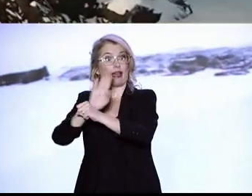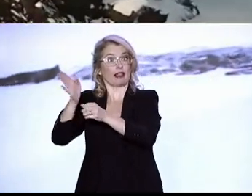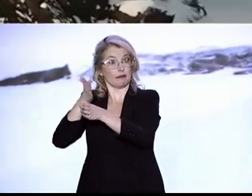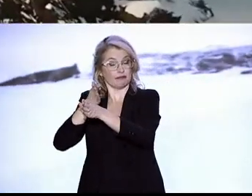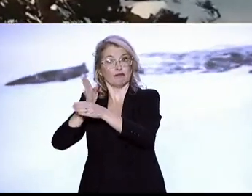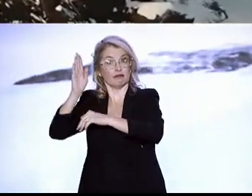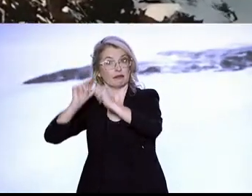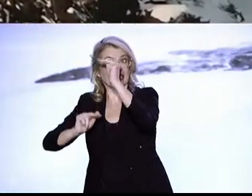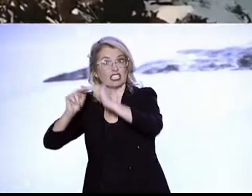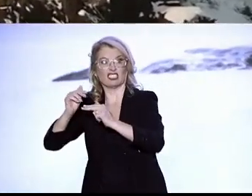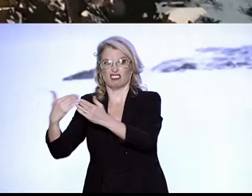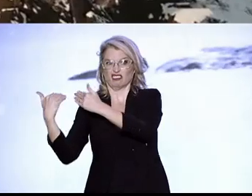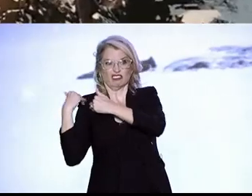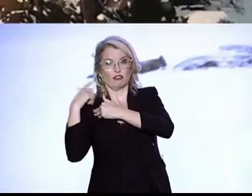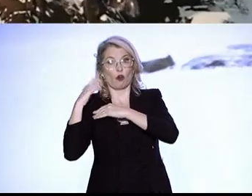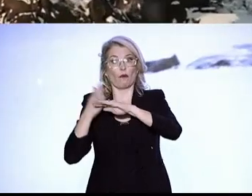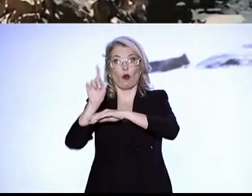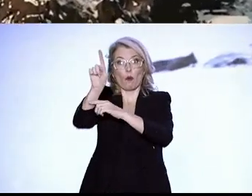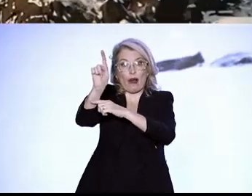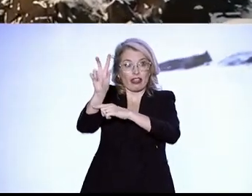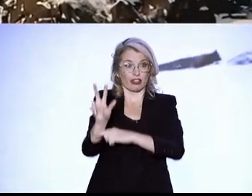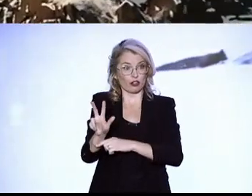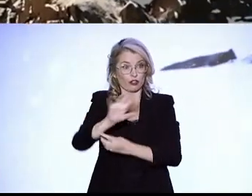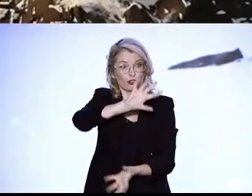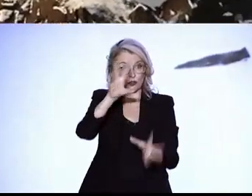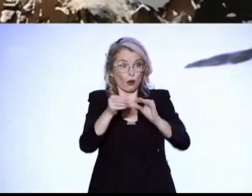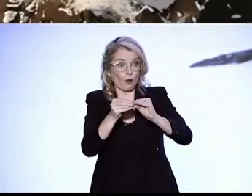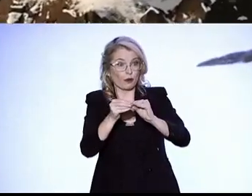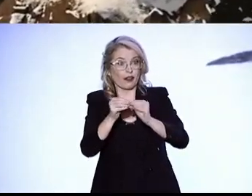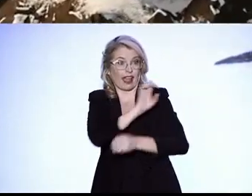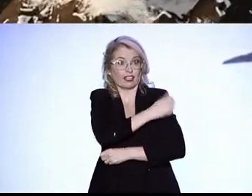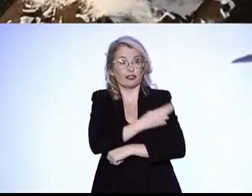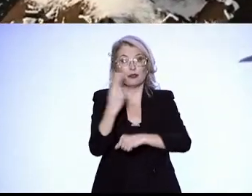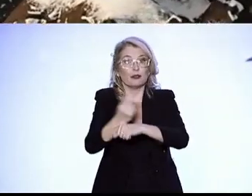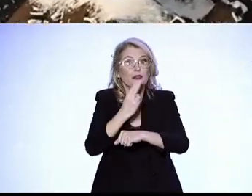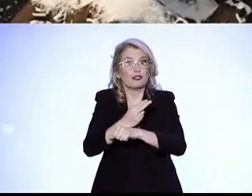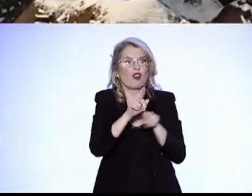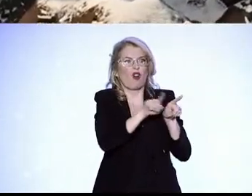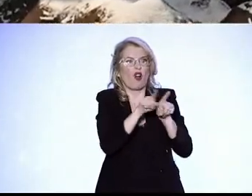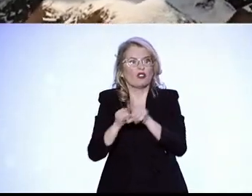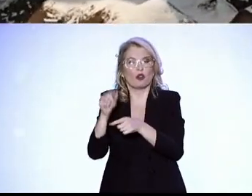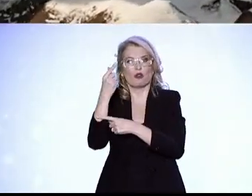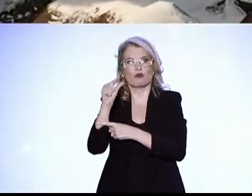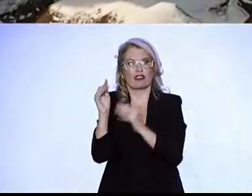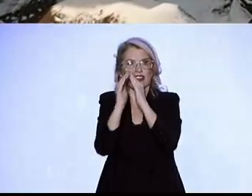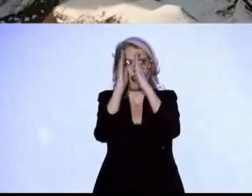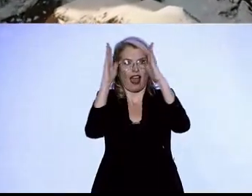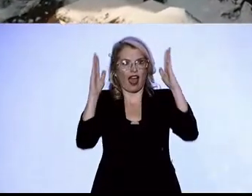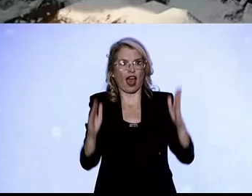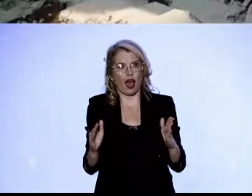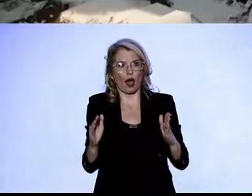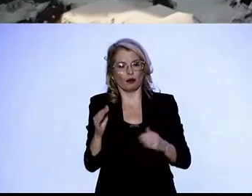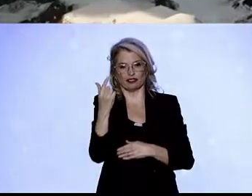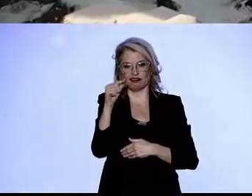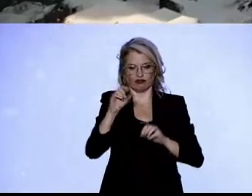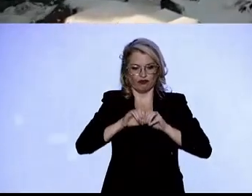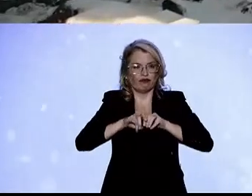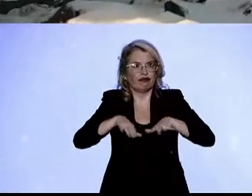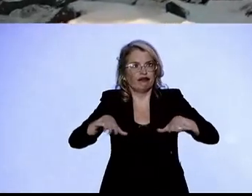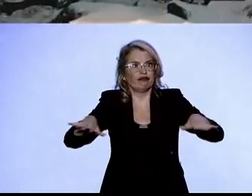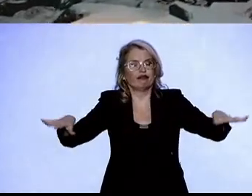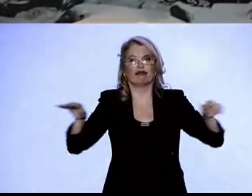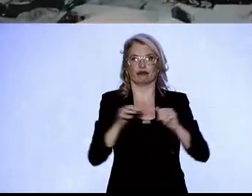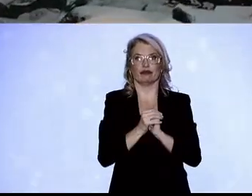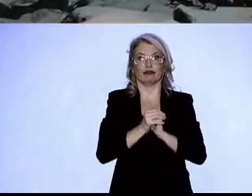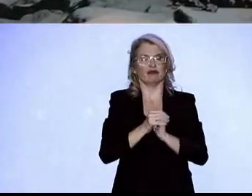responsible for nearly a third of total energy use as well as greenhouse gas emissions. This is not